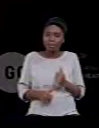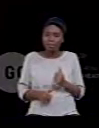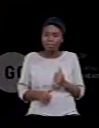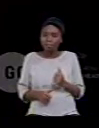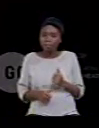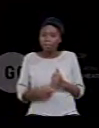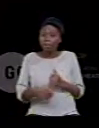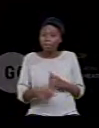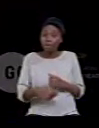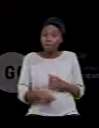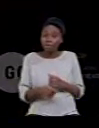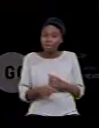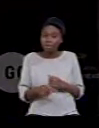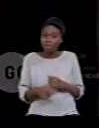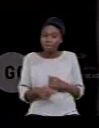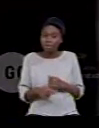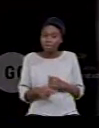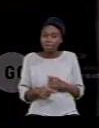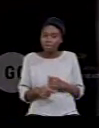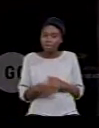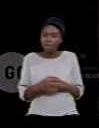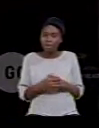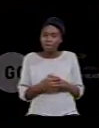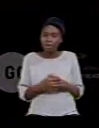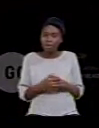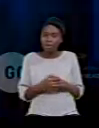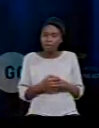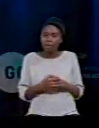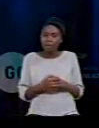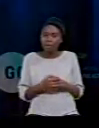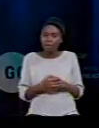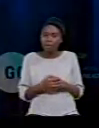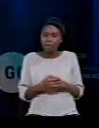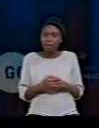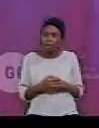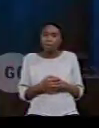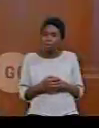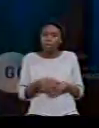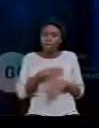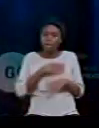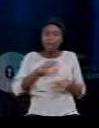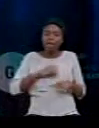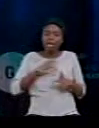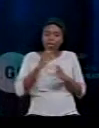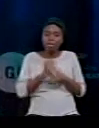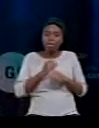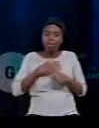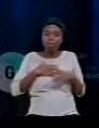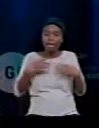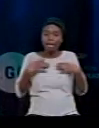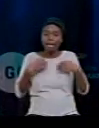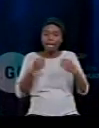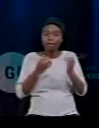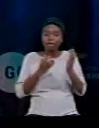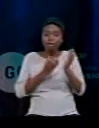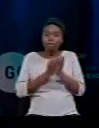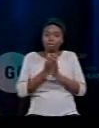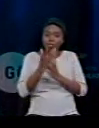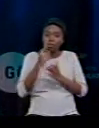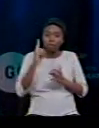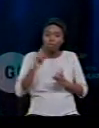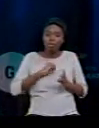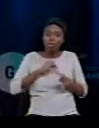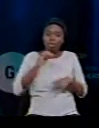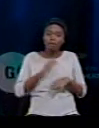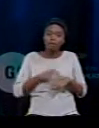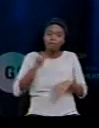I weep well, and nothing touched me till today. I've received the healing through the one I'm calling Ikumuyi.